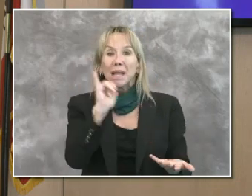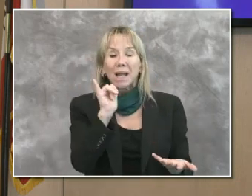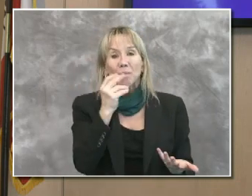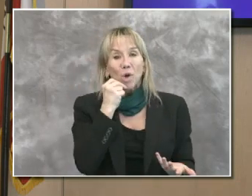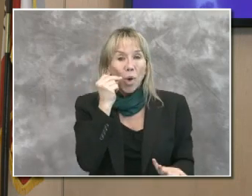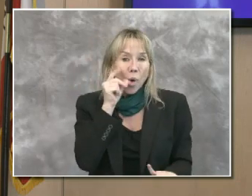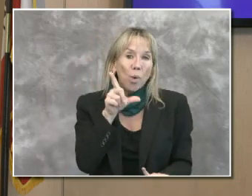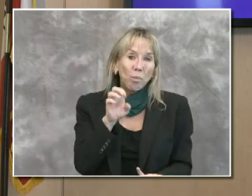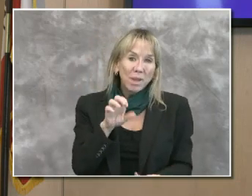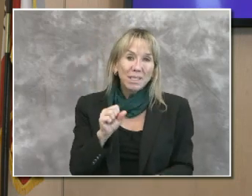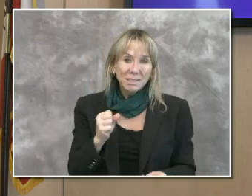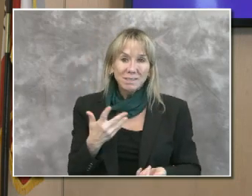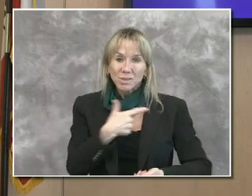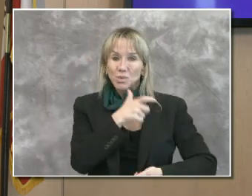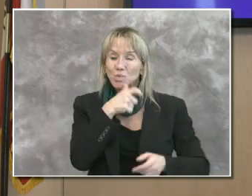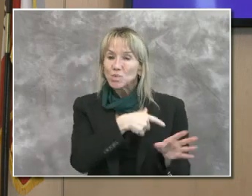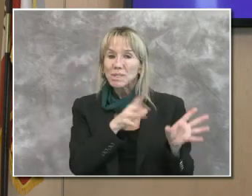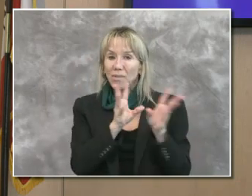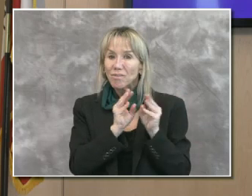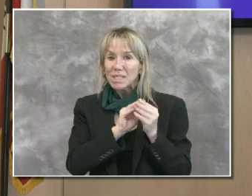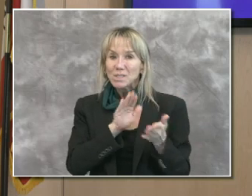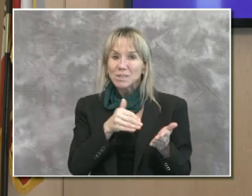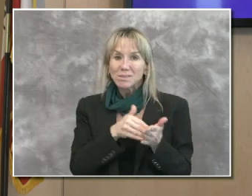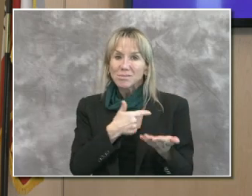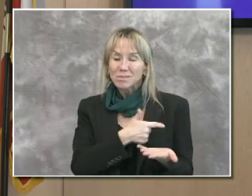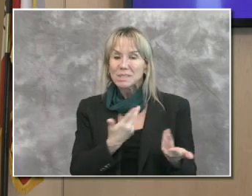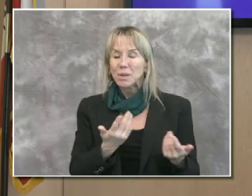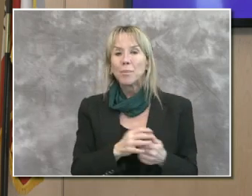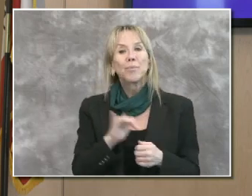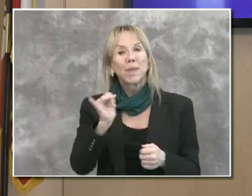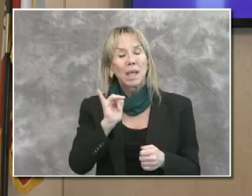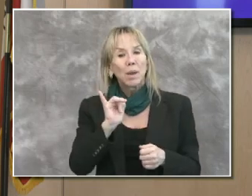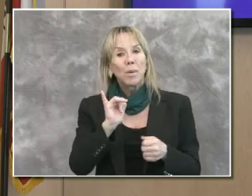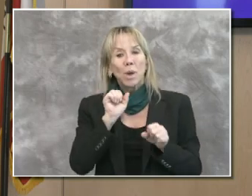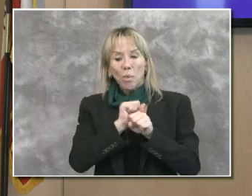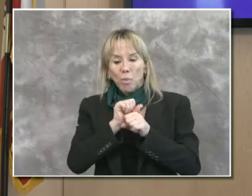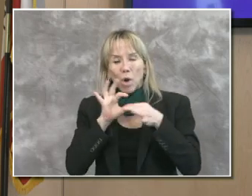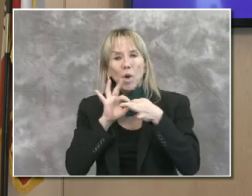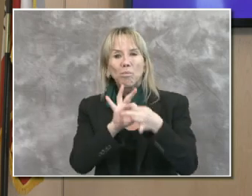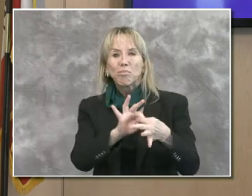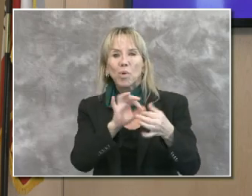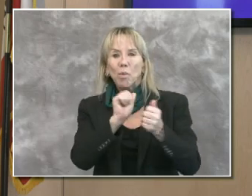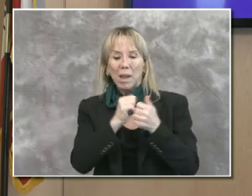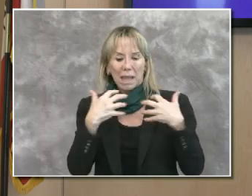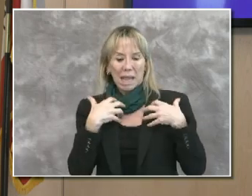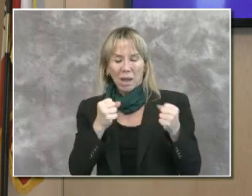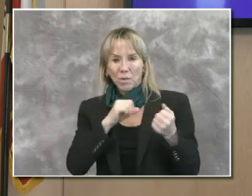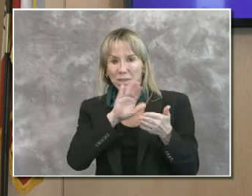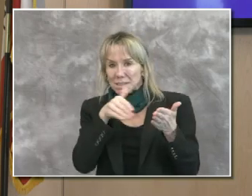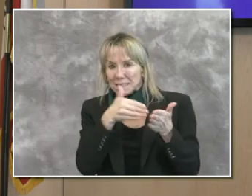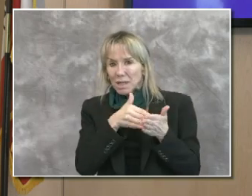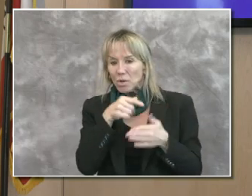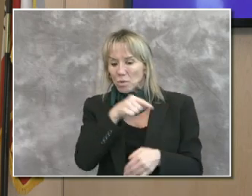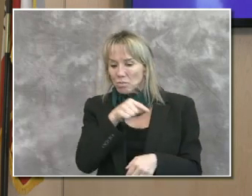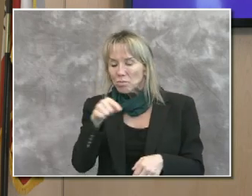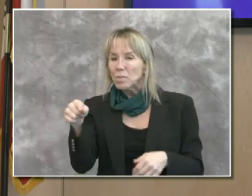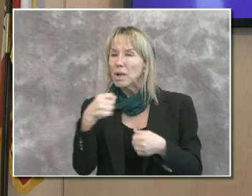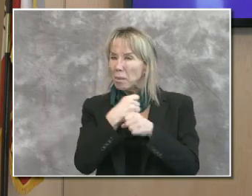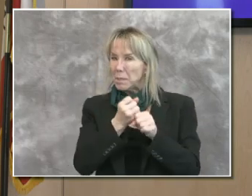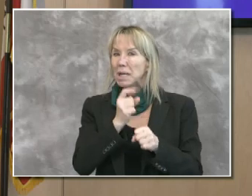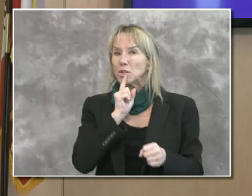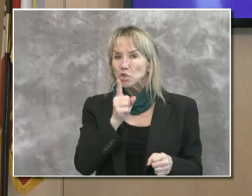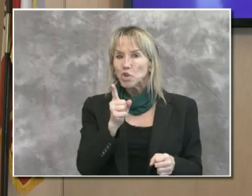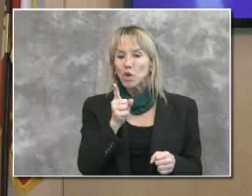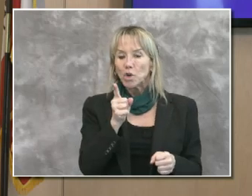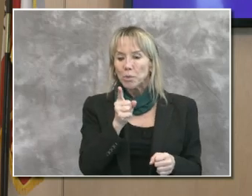homeless that are in the convention center. We're also working with specific federally qualified health centers to be able to make sure that